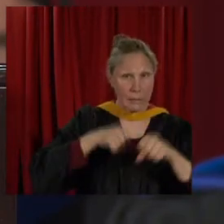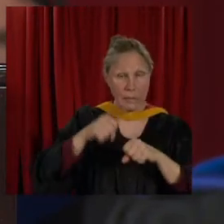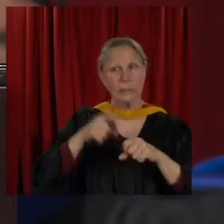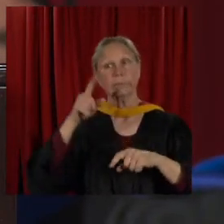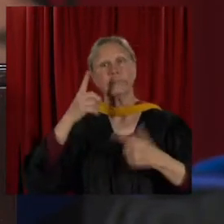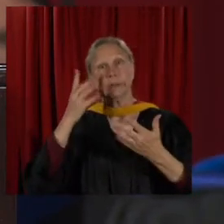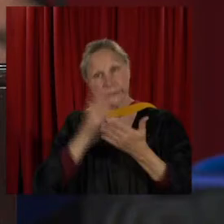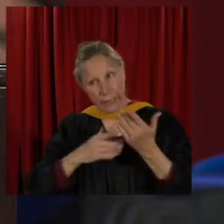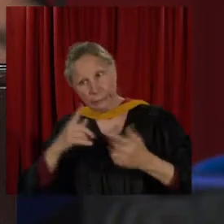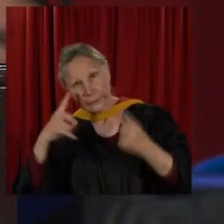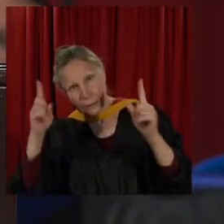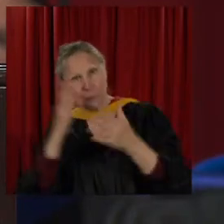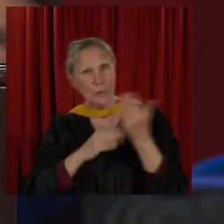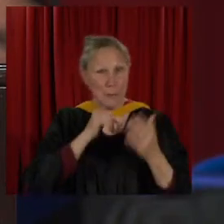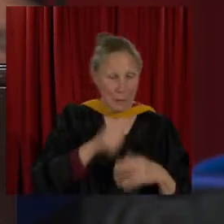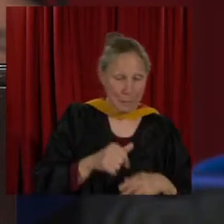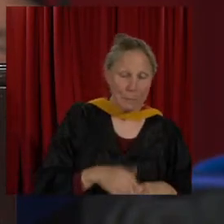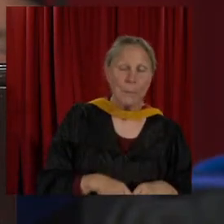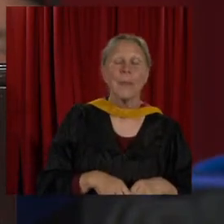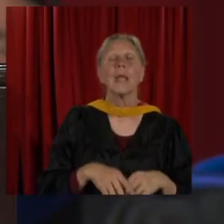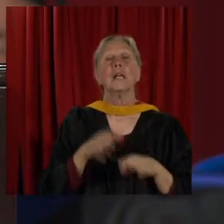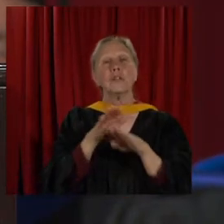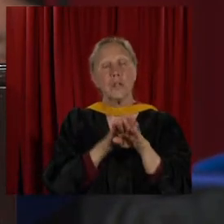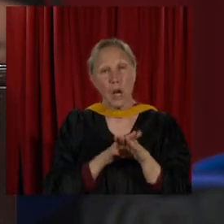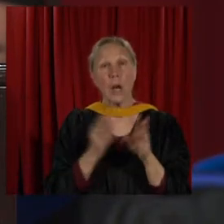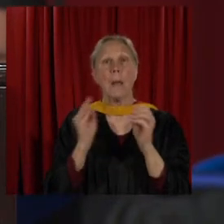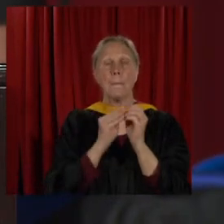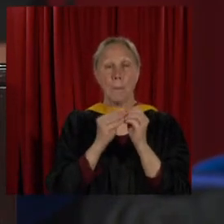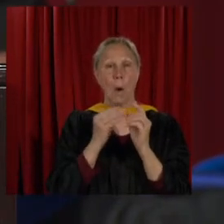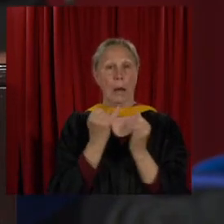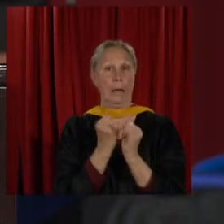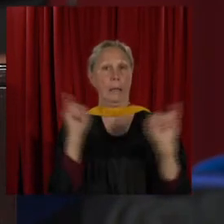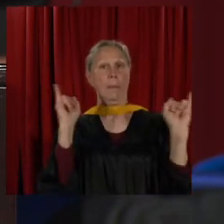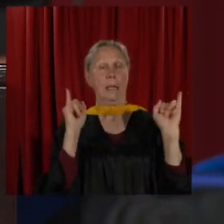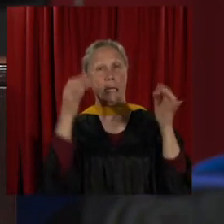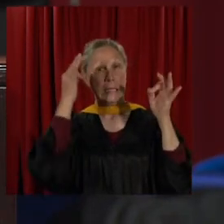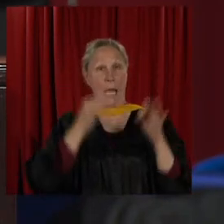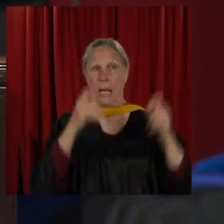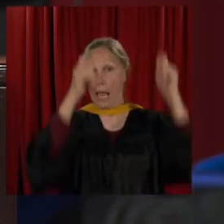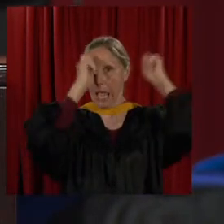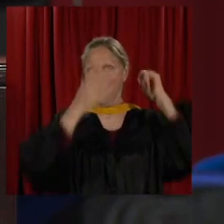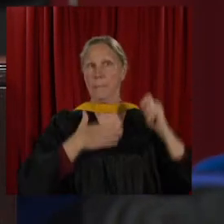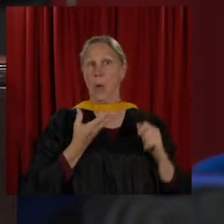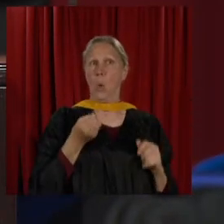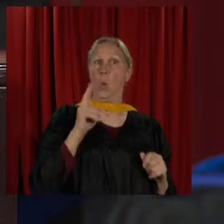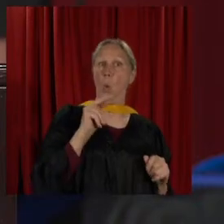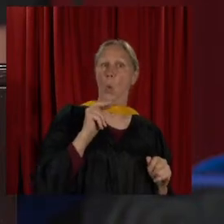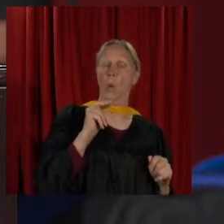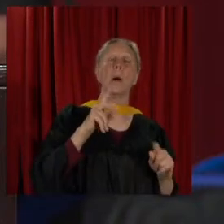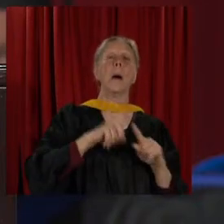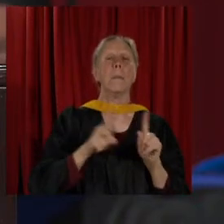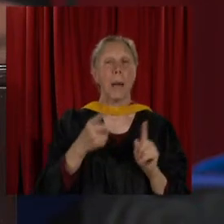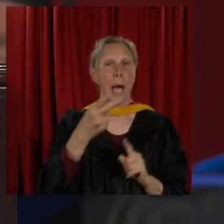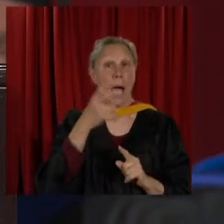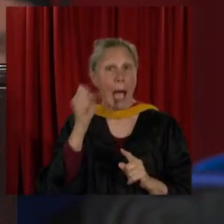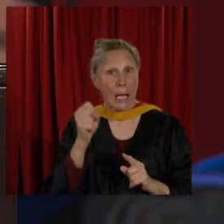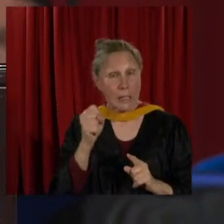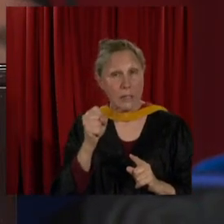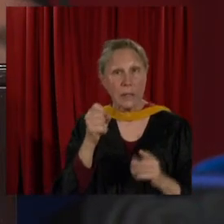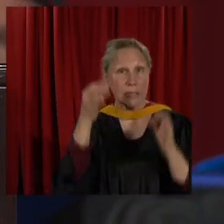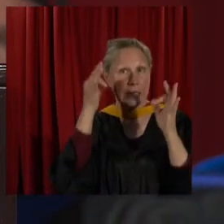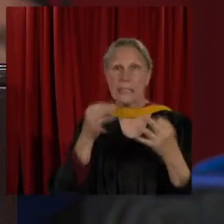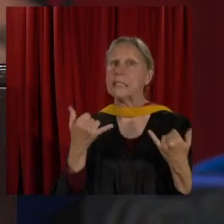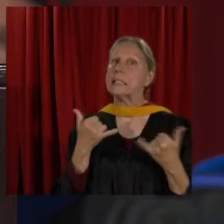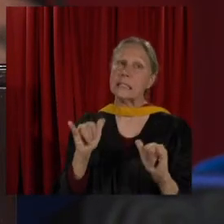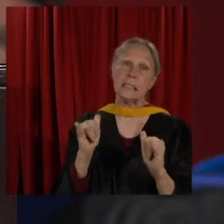levels of success. Slowly, you gained more autonomy in deciding which hats to adorn. But through high school, these decisions were